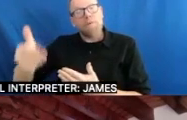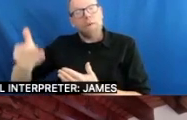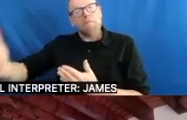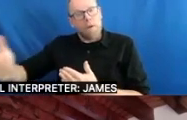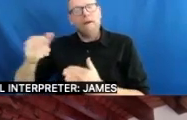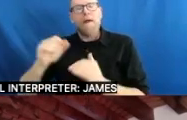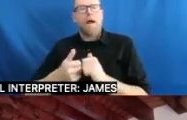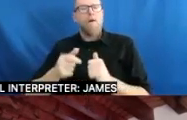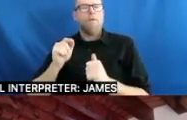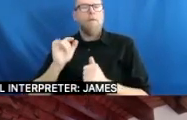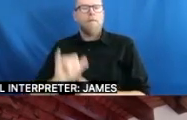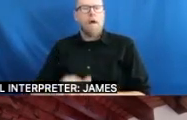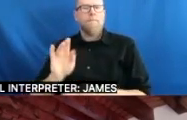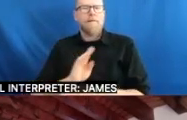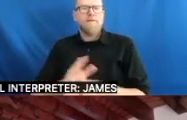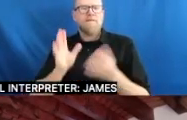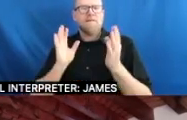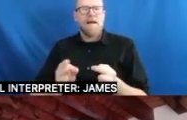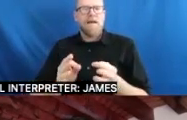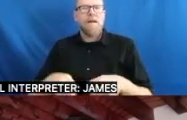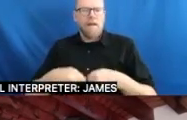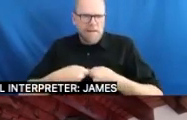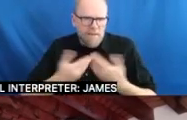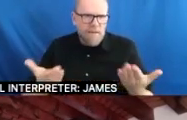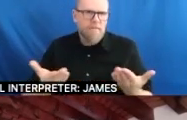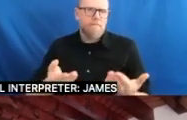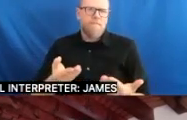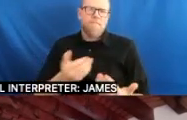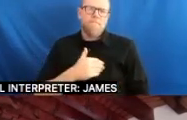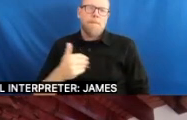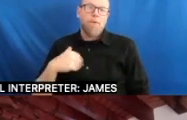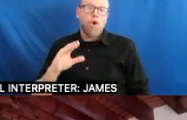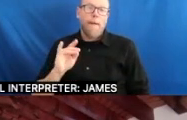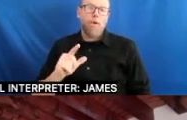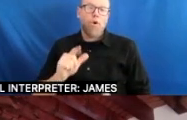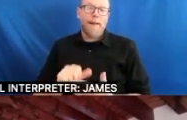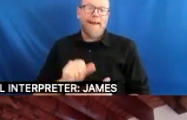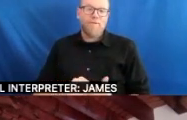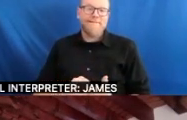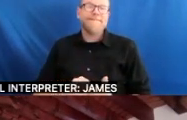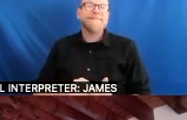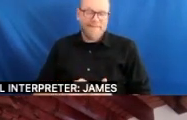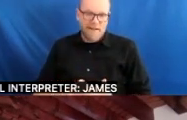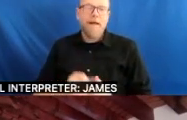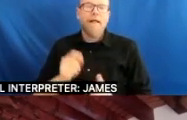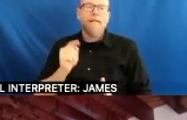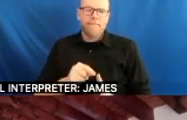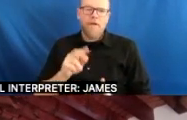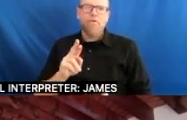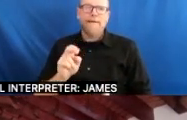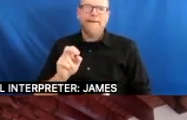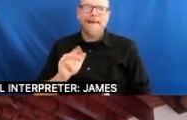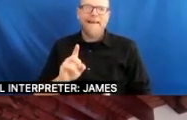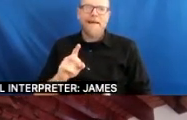cooperative has decided on how to distribute the member capital accounts retained patronage